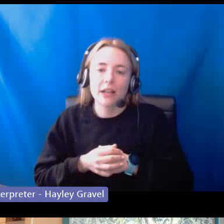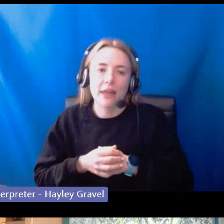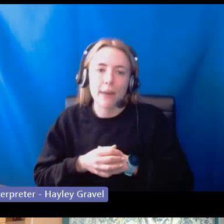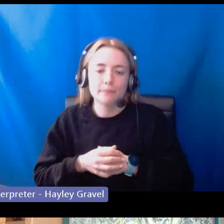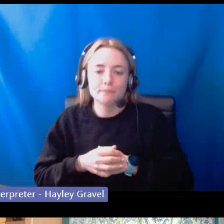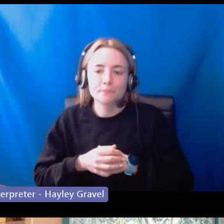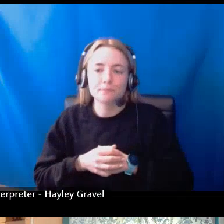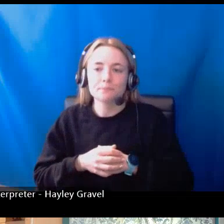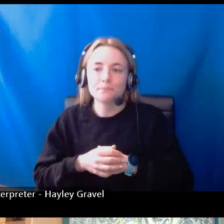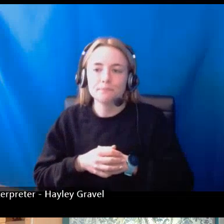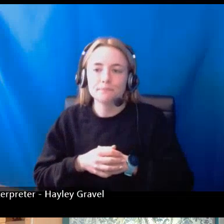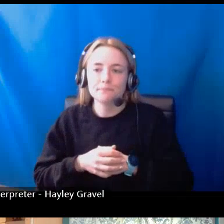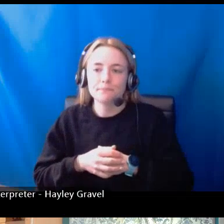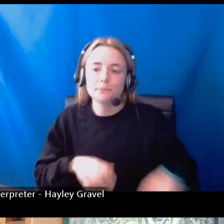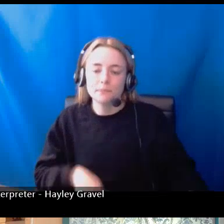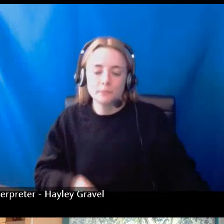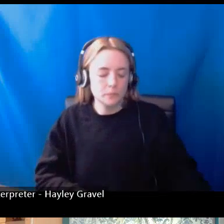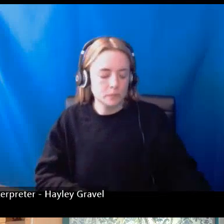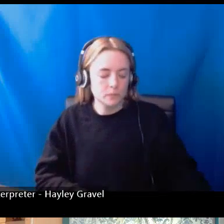Thank you for clarifying that.